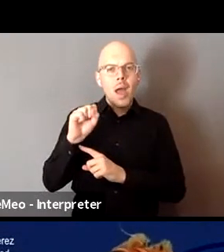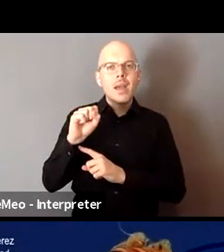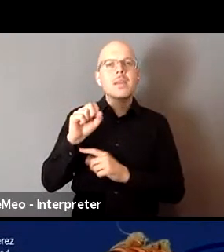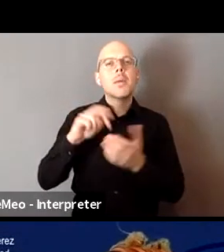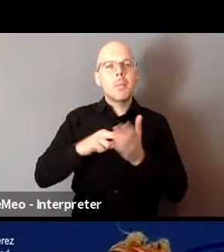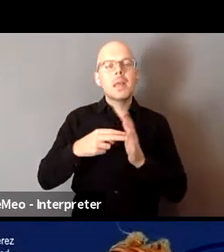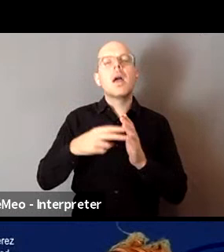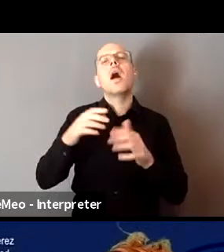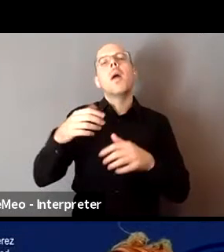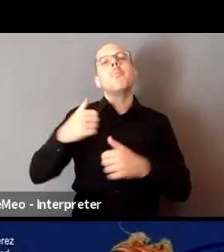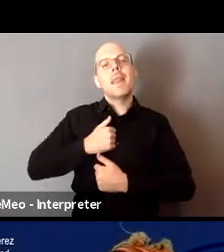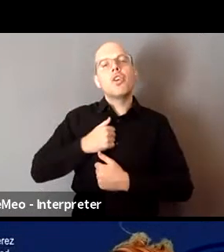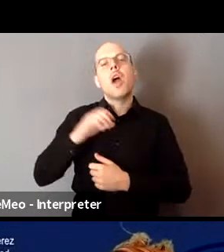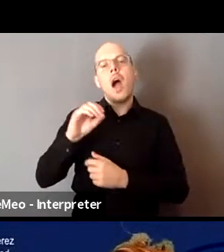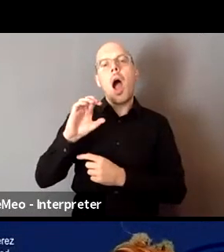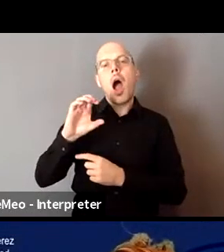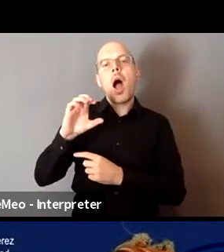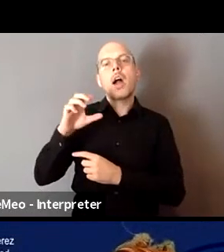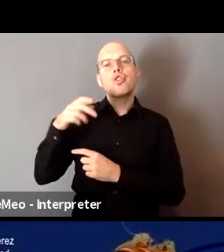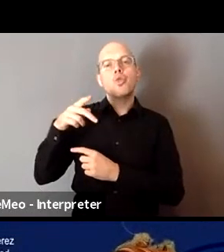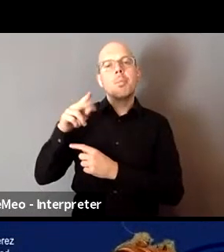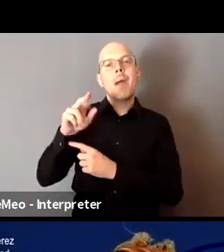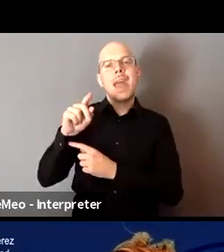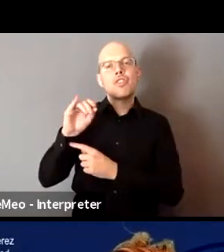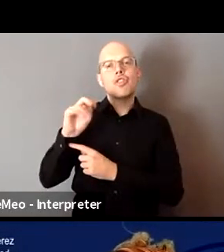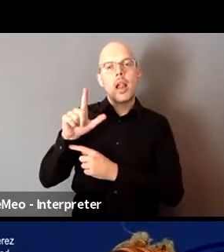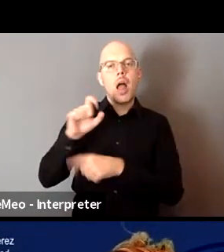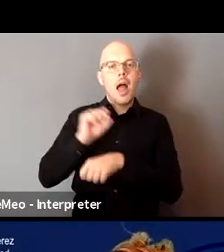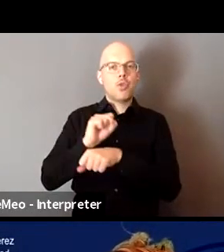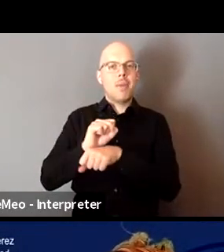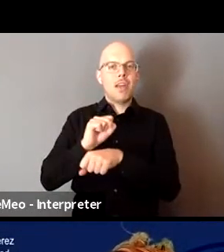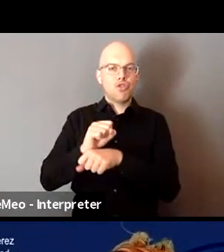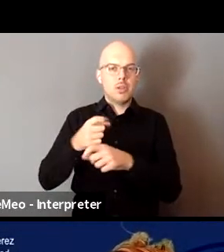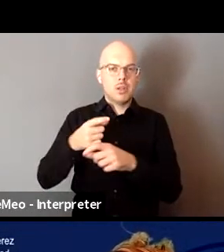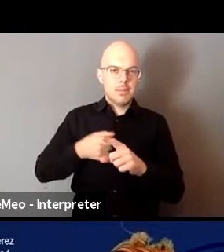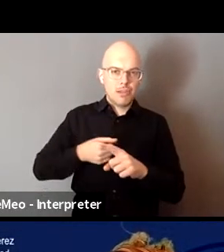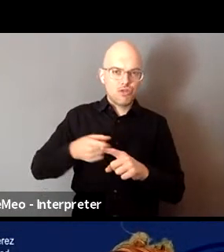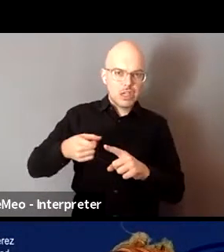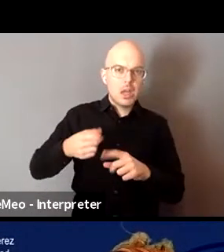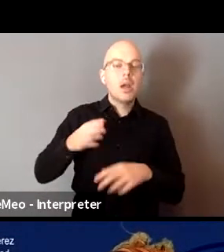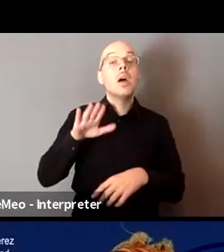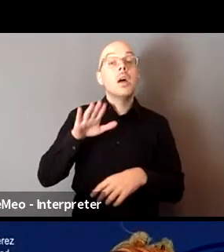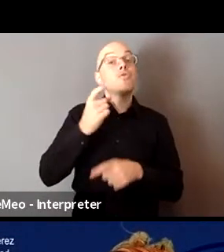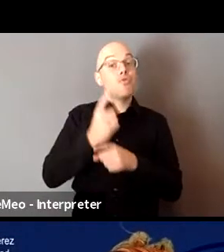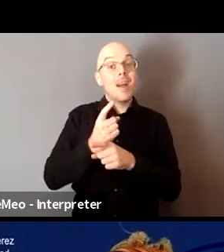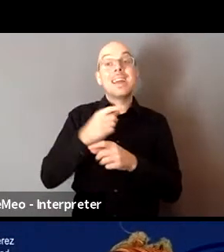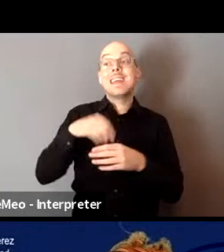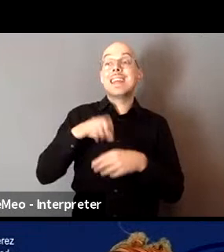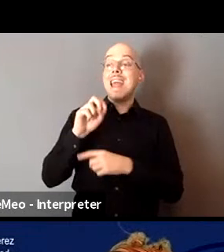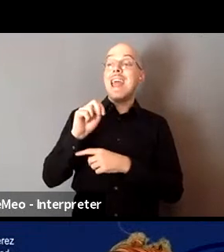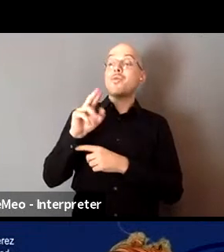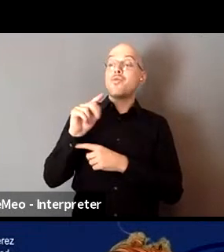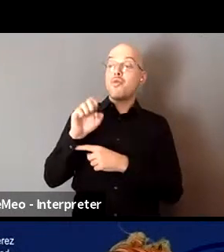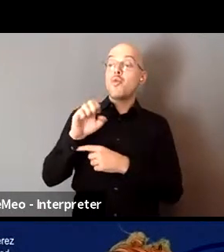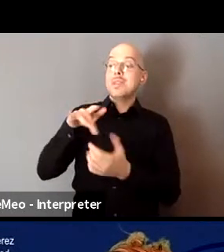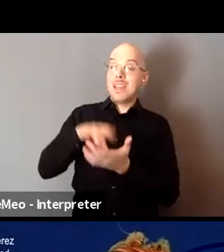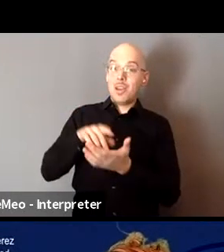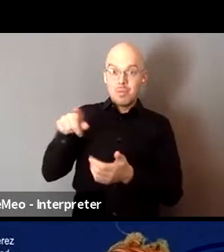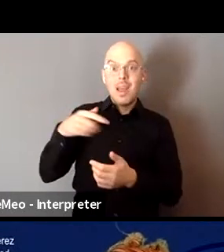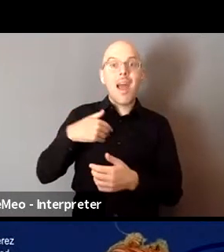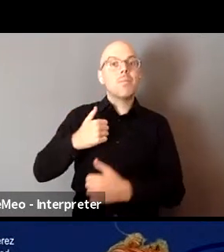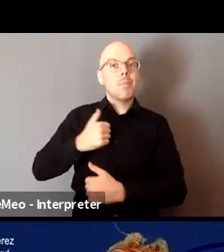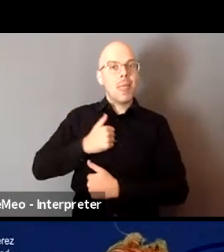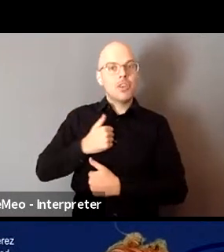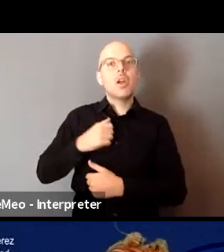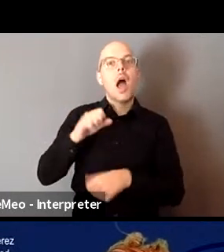occupational specialties. Right. So in the in-route centers, we do have a military operations specialist. That is more